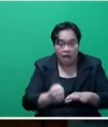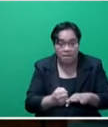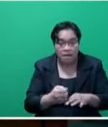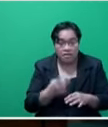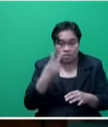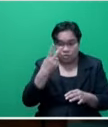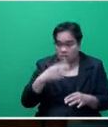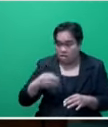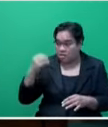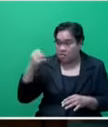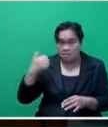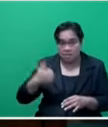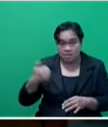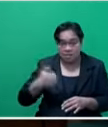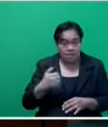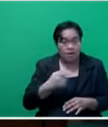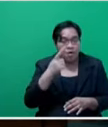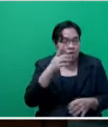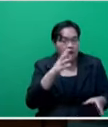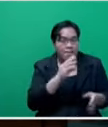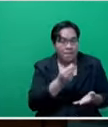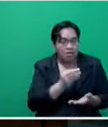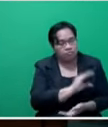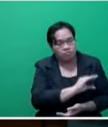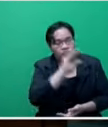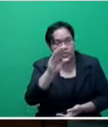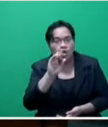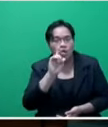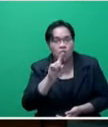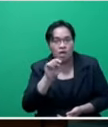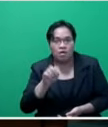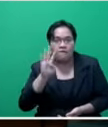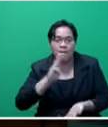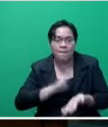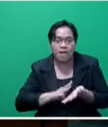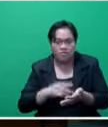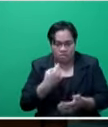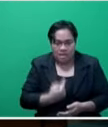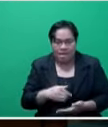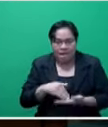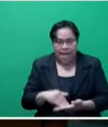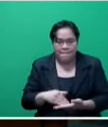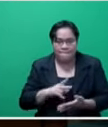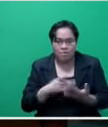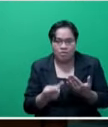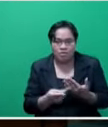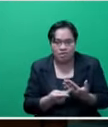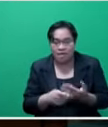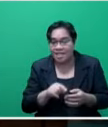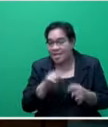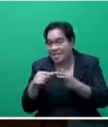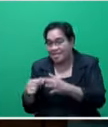since 2016 a total of 1.4 million in self-help projects, while the Eastern Division recorded 0.5